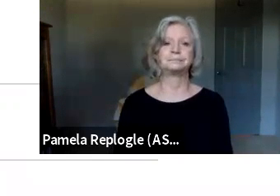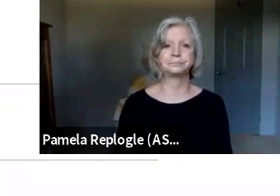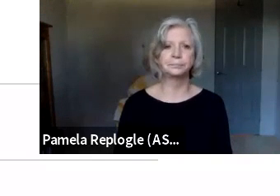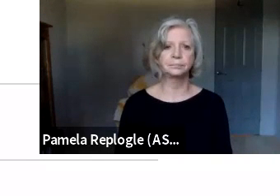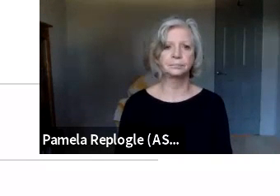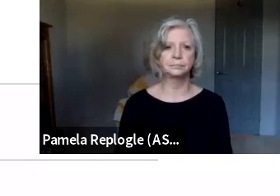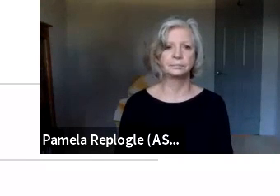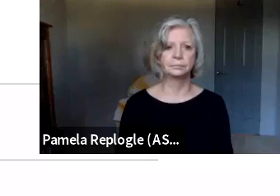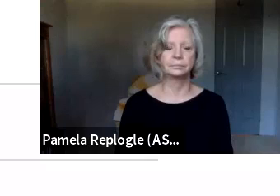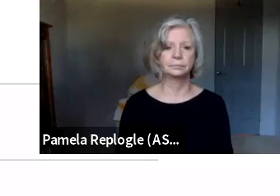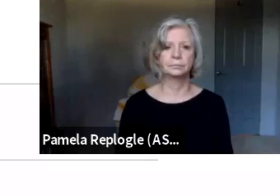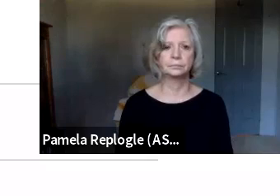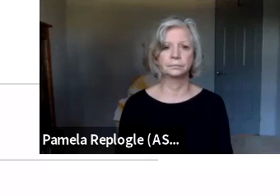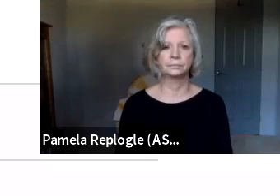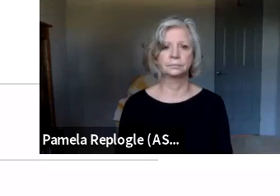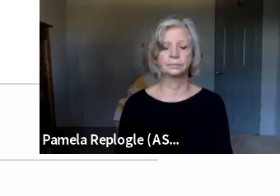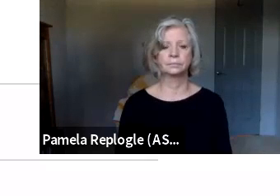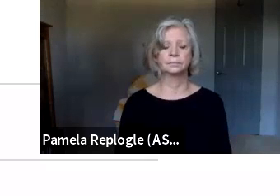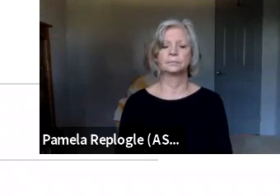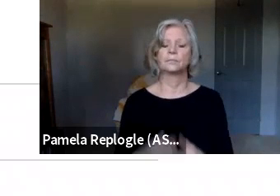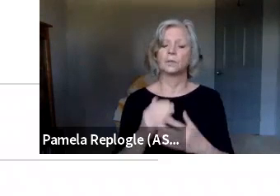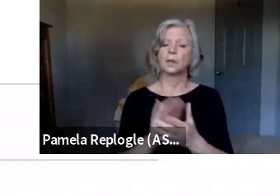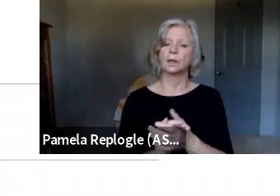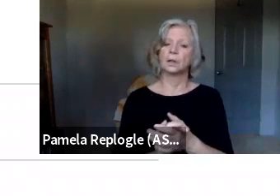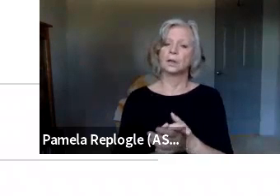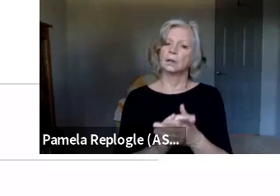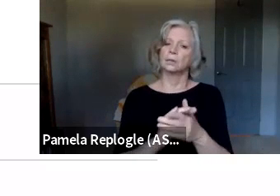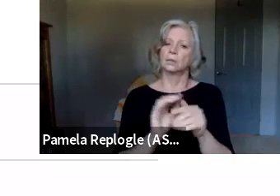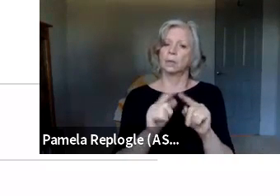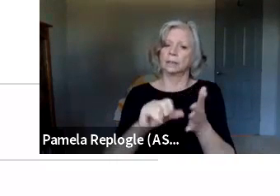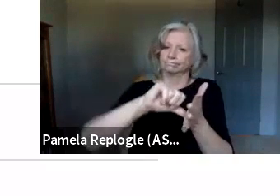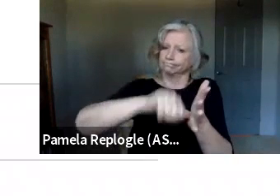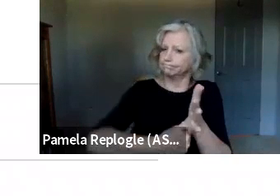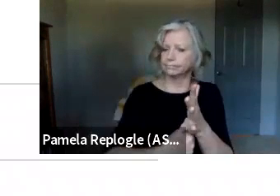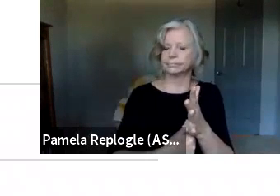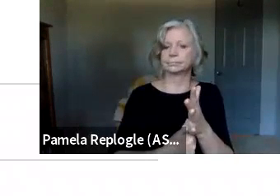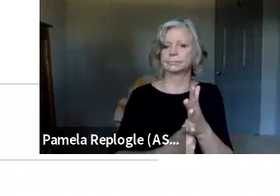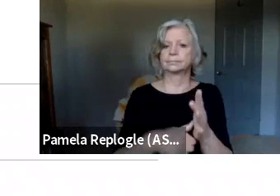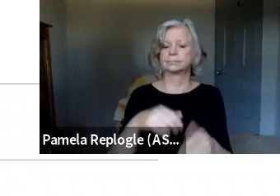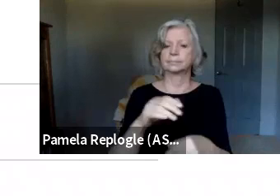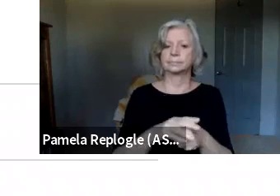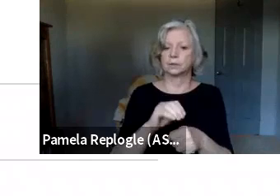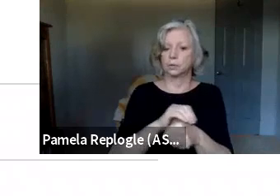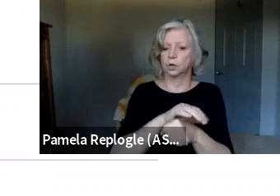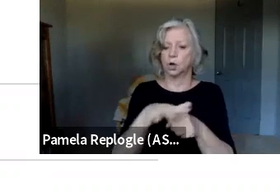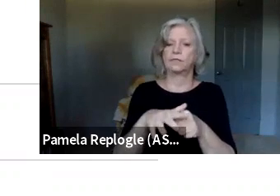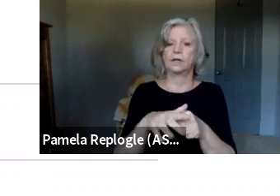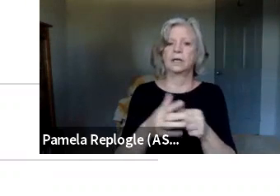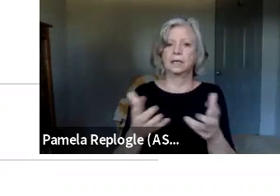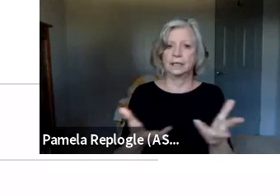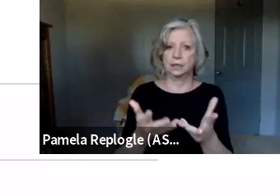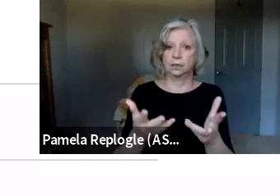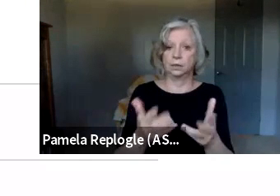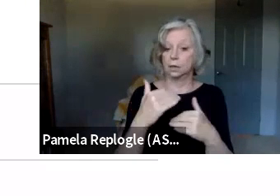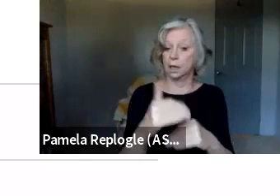One of the signature elements of the pandemic, not just in Alameda County, but really across the country, has